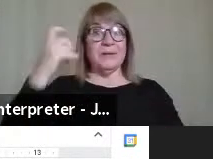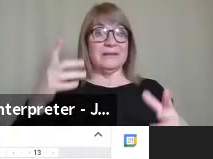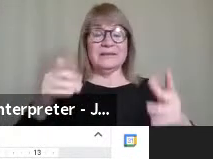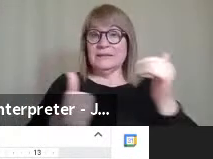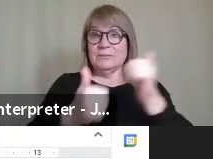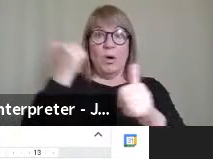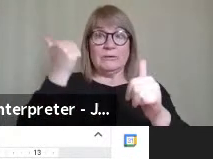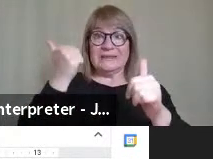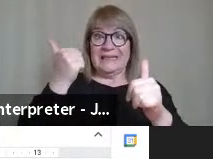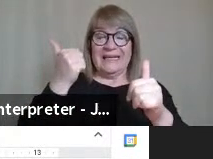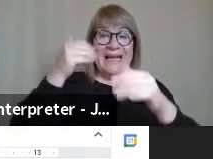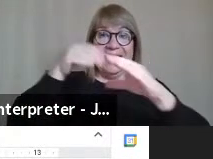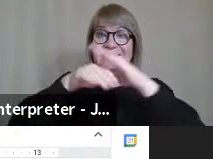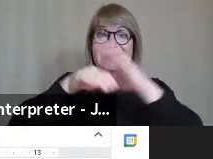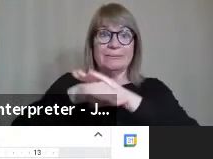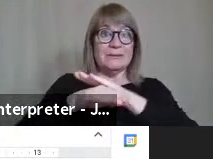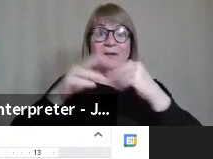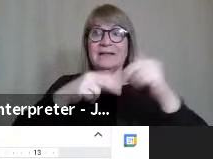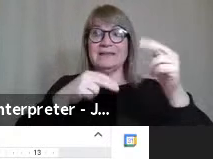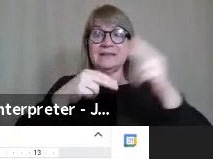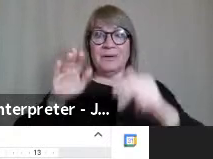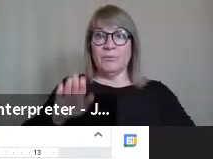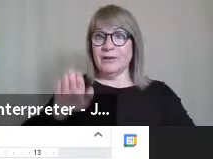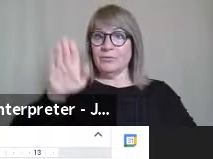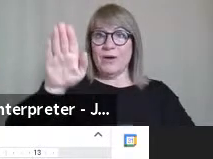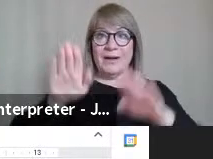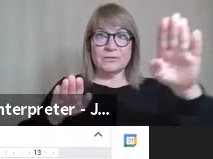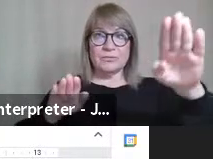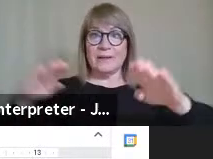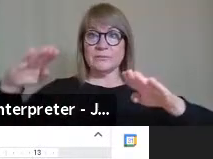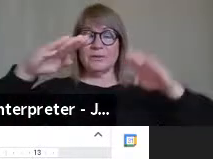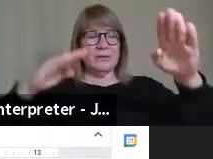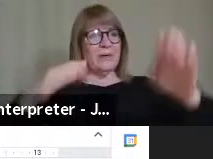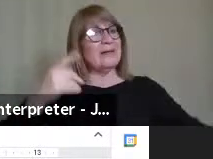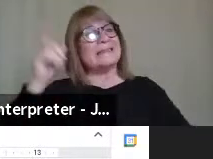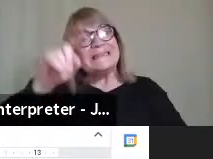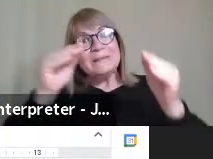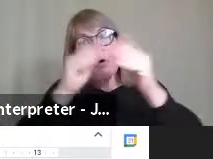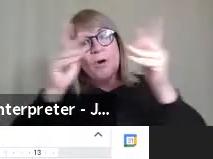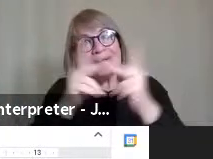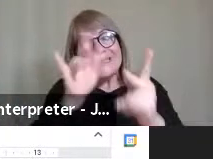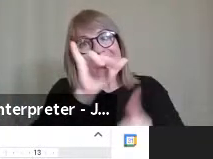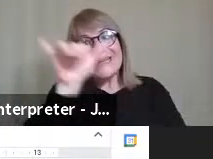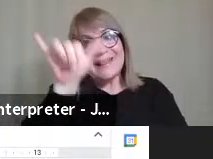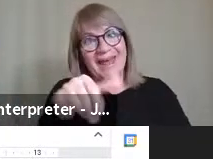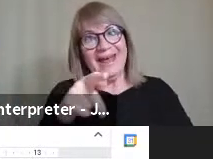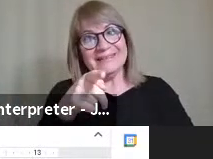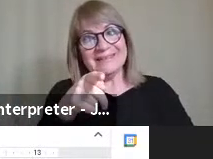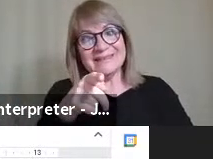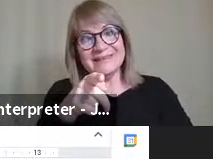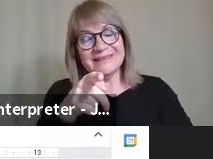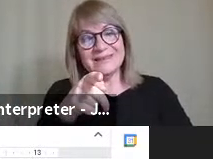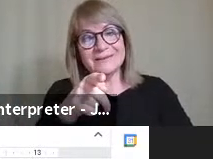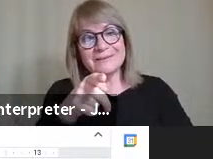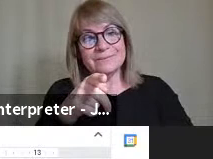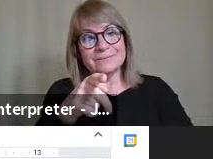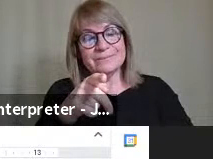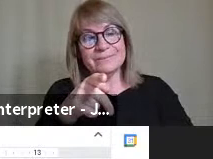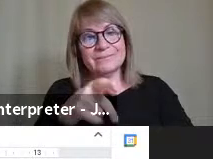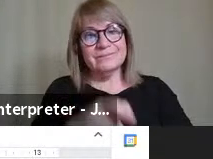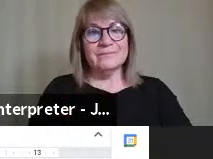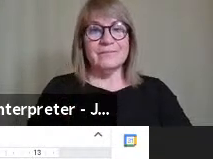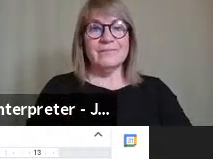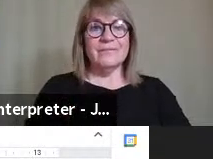ramps and you know honestly we need more places like this and i don't want to just present a problem